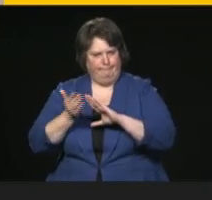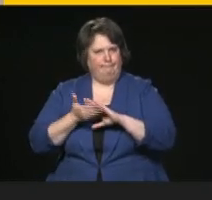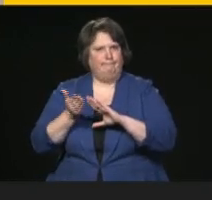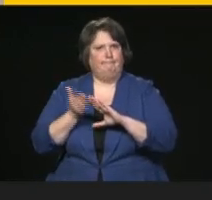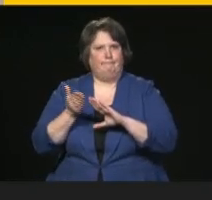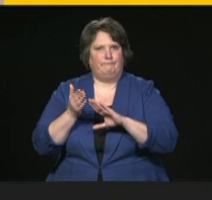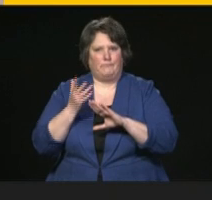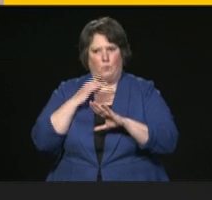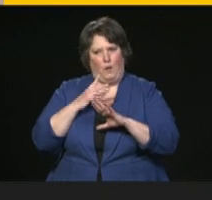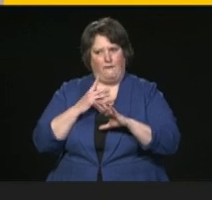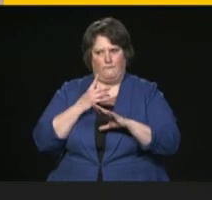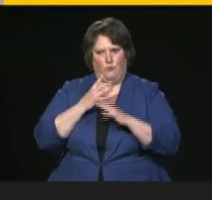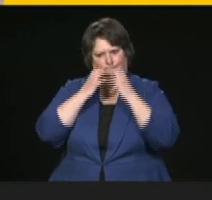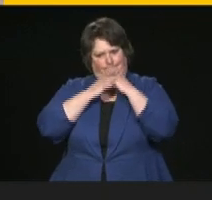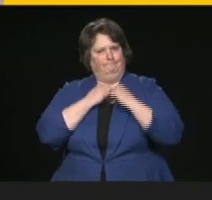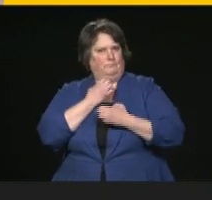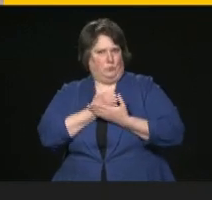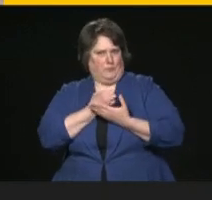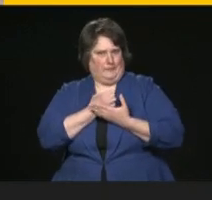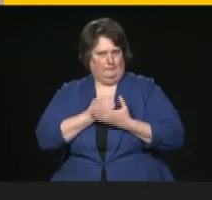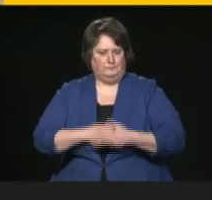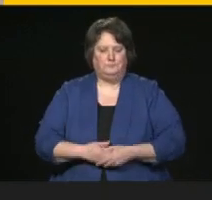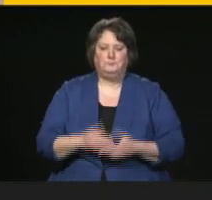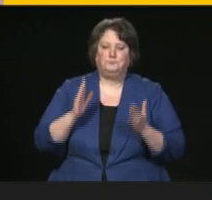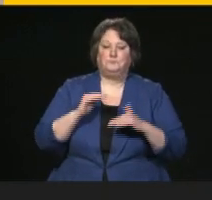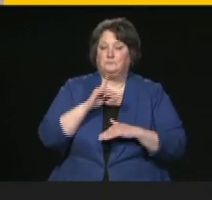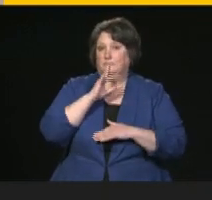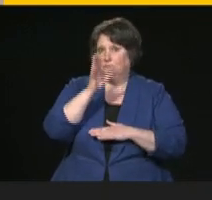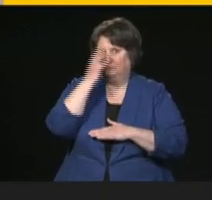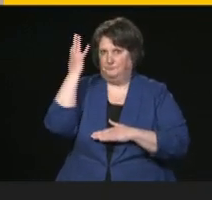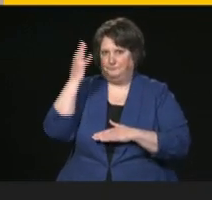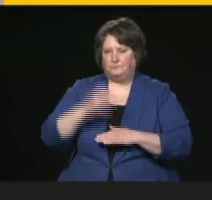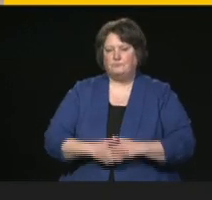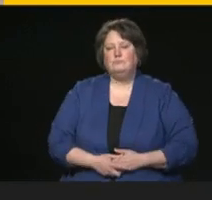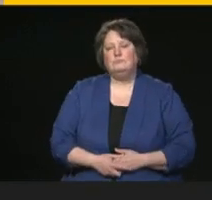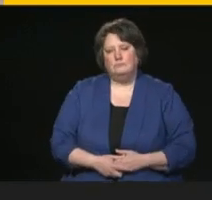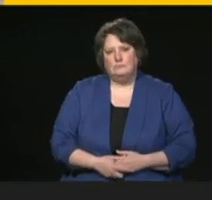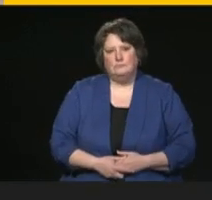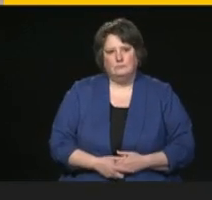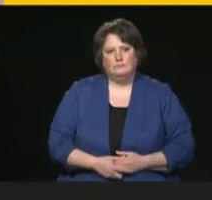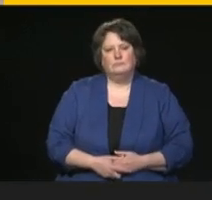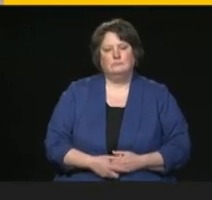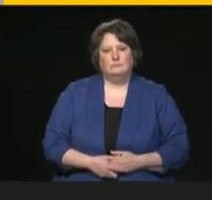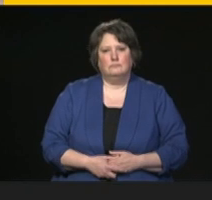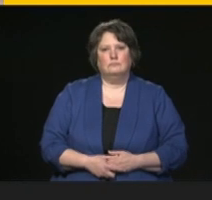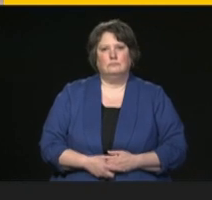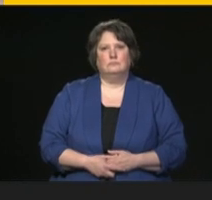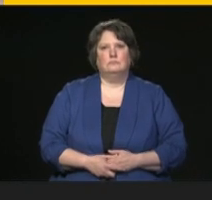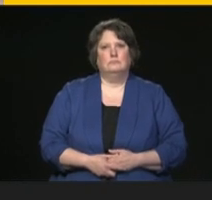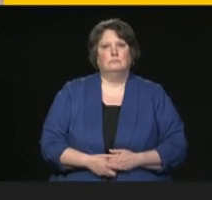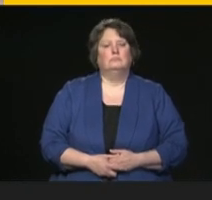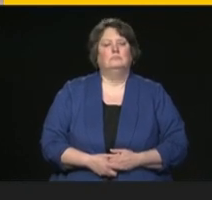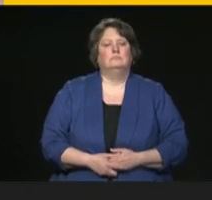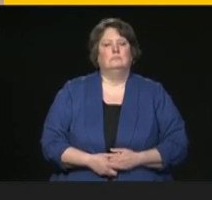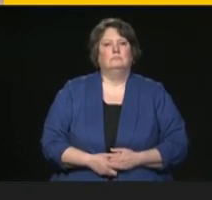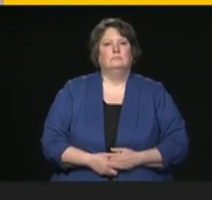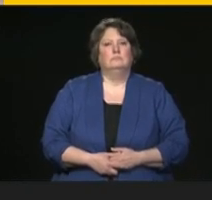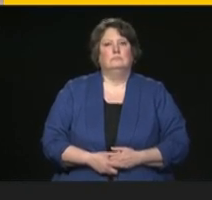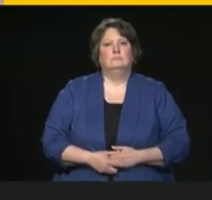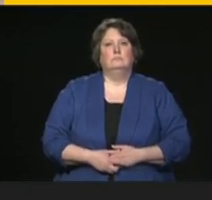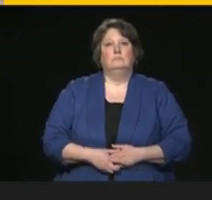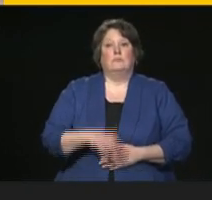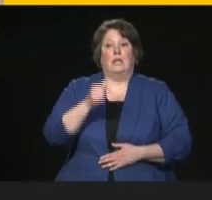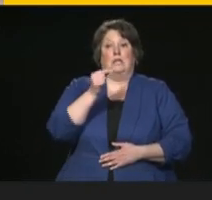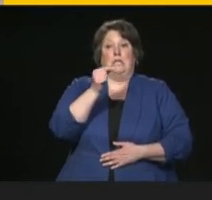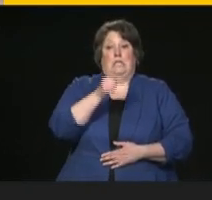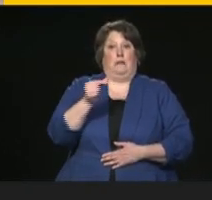voulons également nous assurer. We also want to ensure that Canada's small and medium-sized businesses